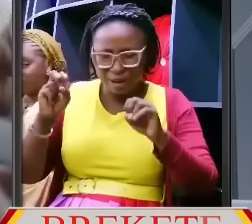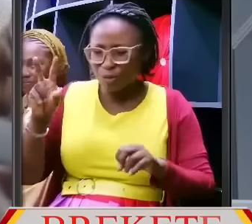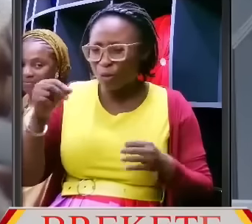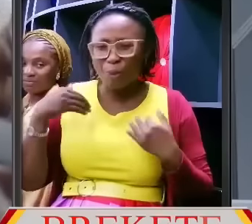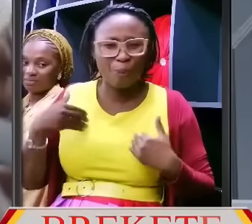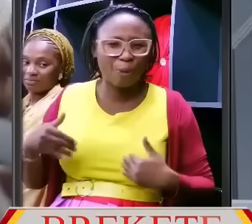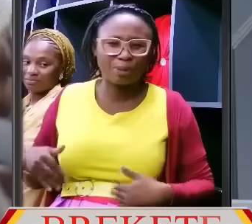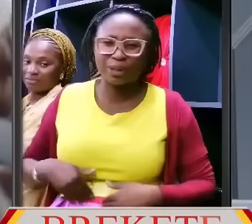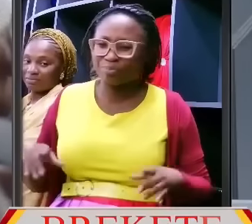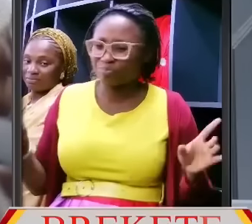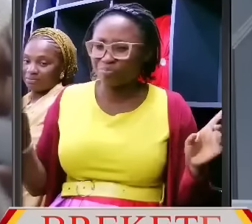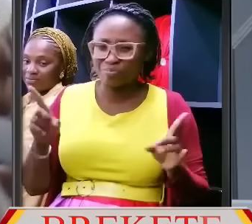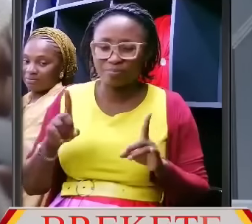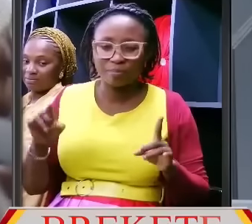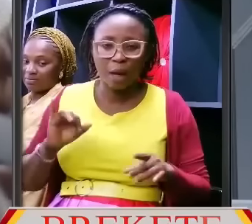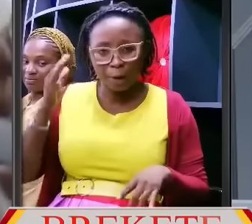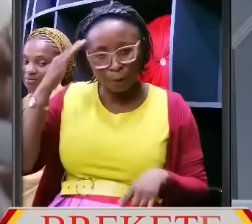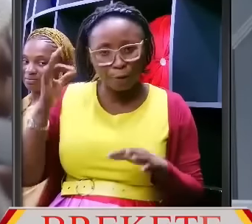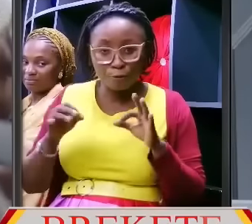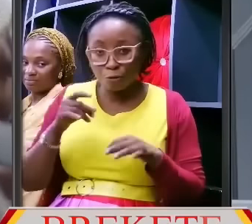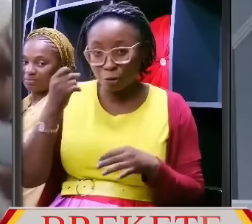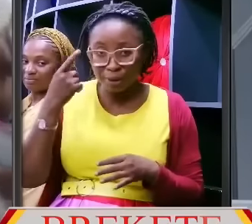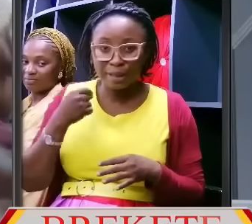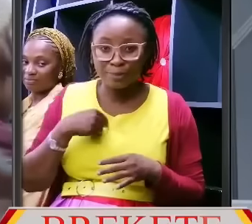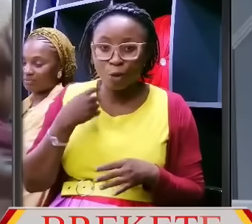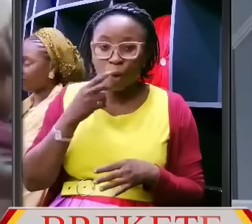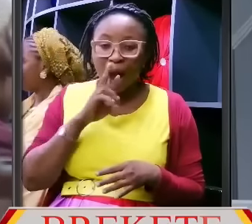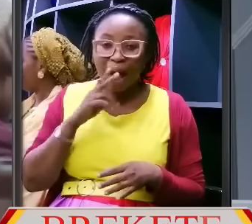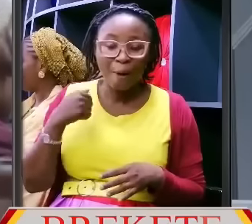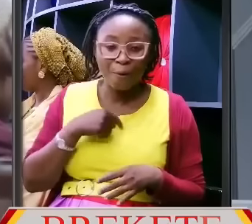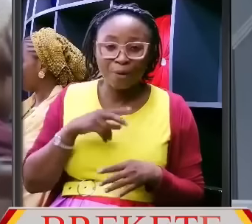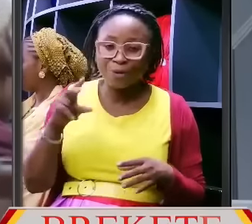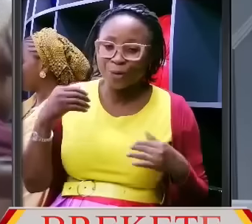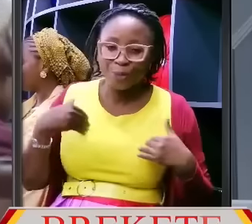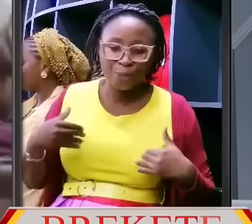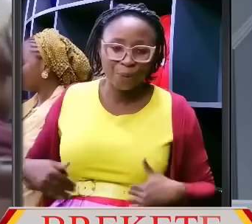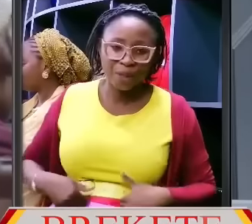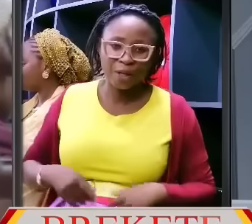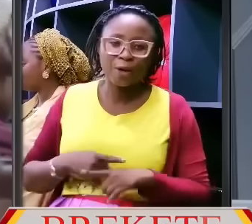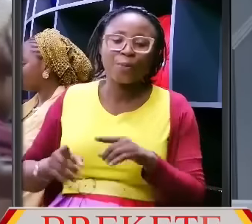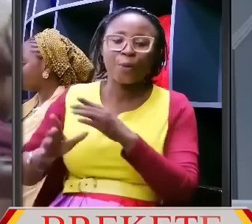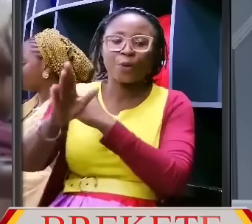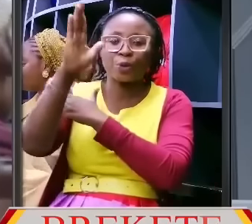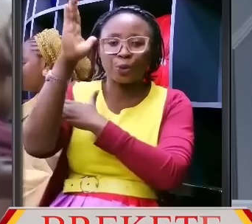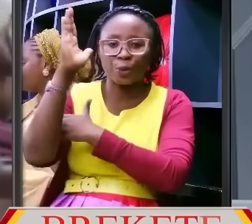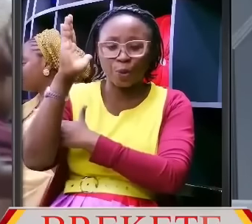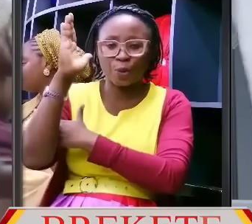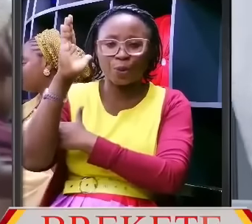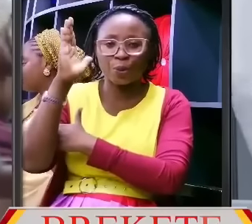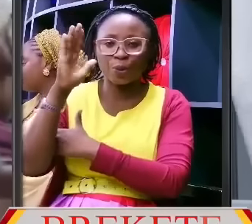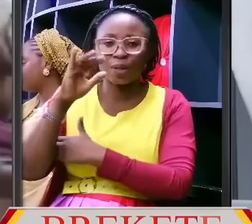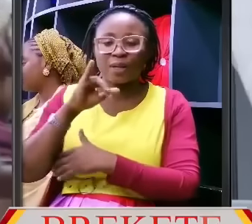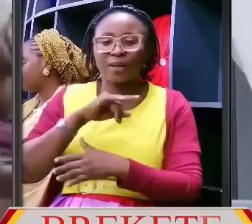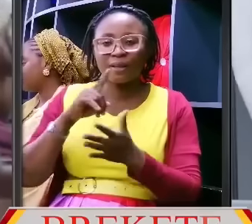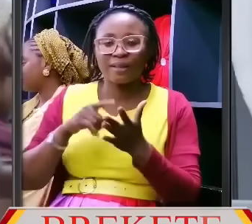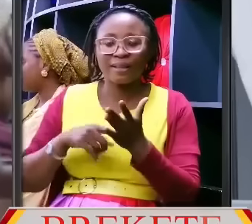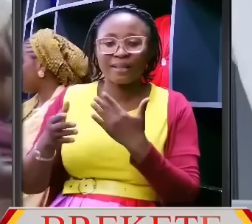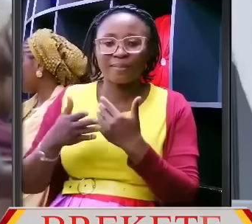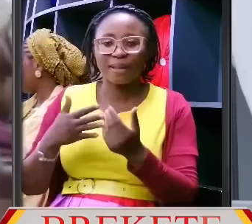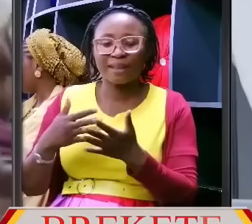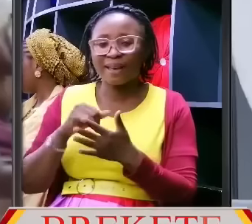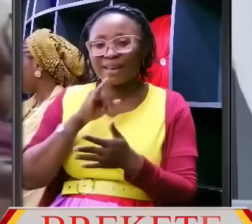nobody. I don't know if you understand what I'm saying. Who are we? Nobody. But God, this matter,